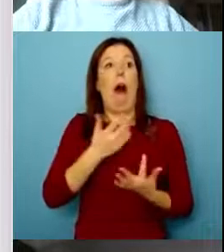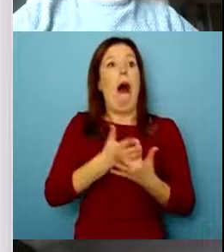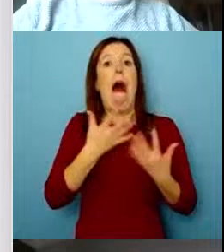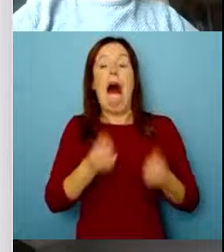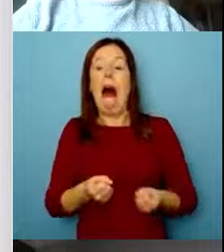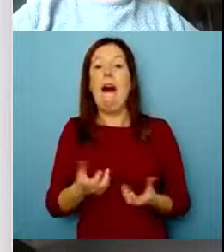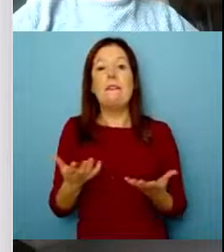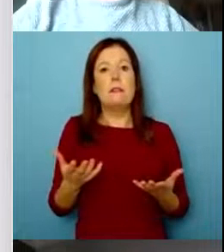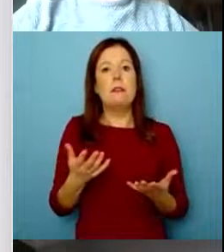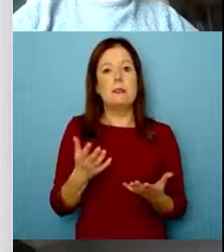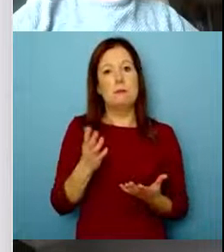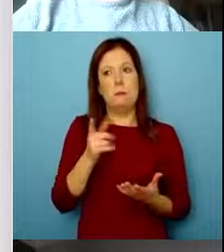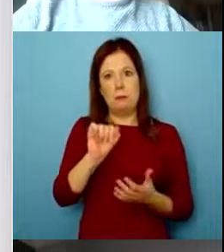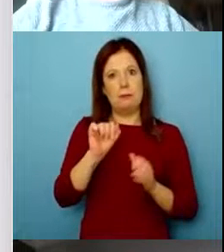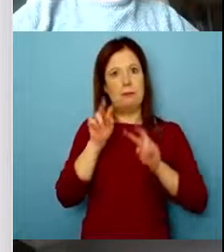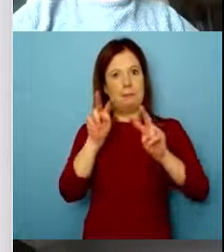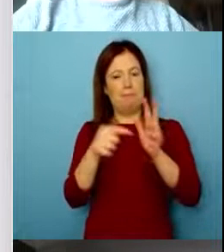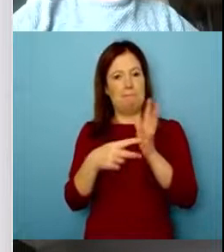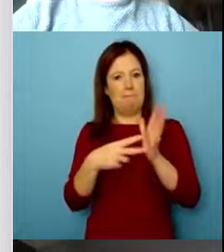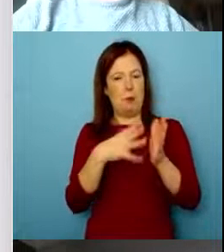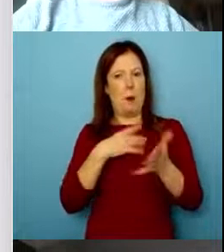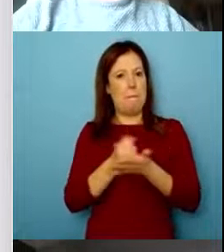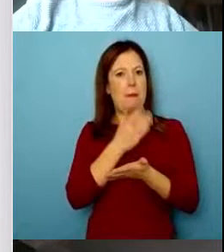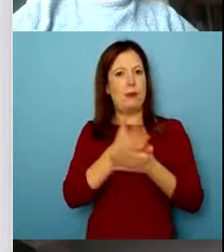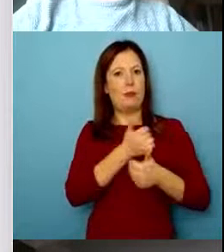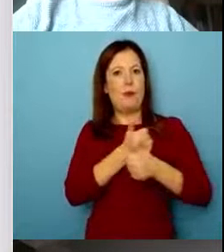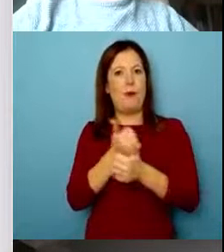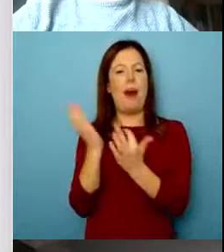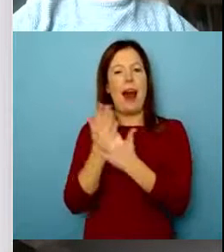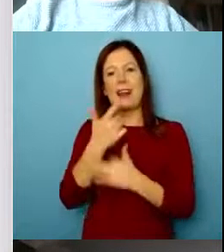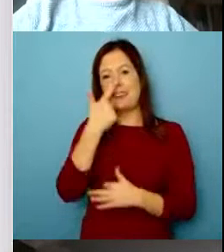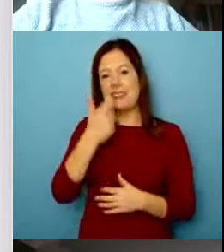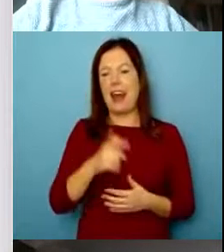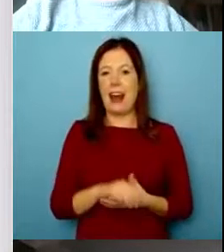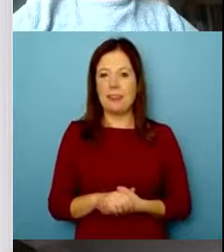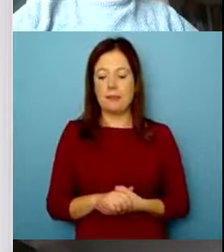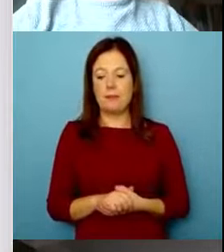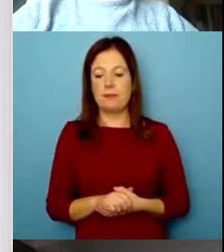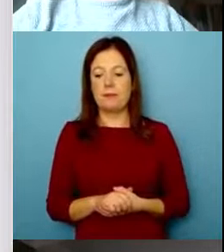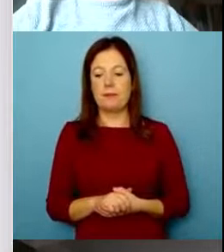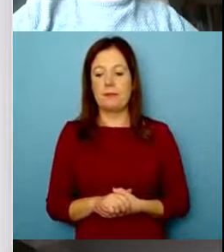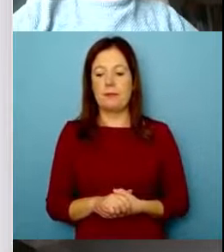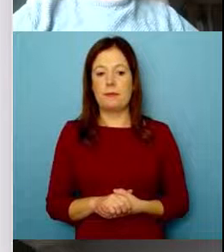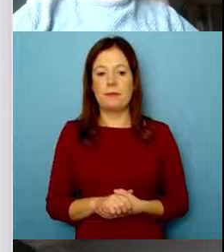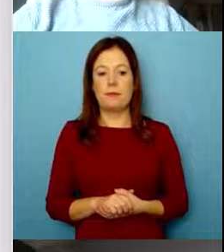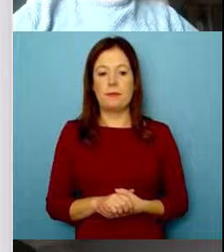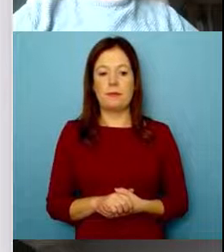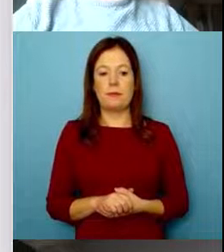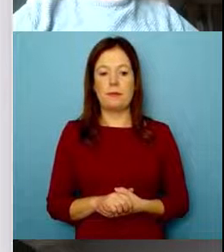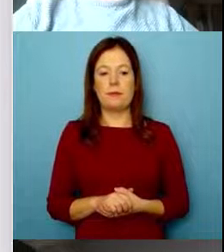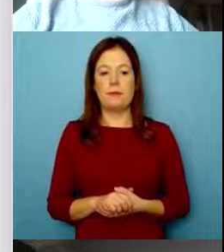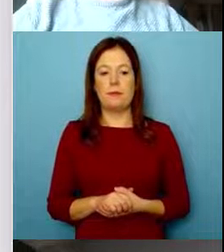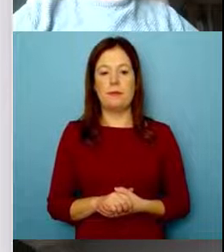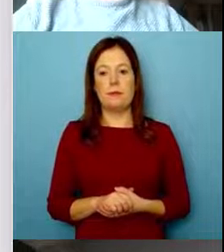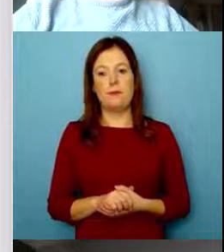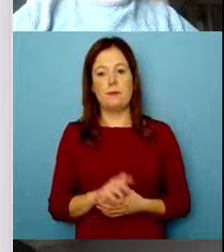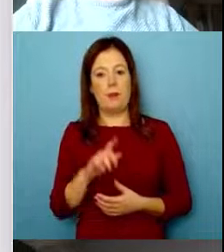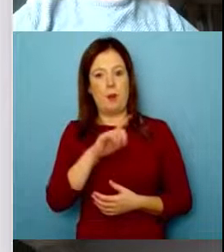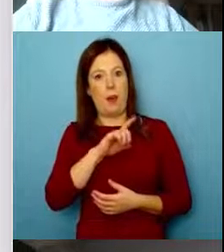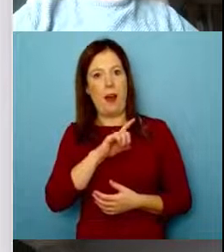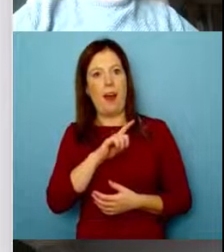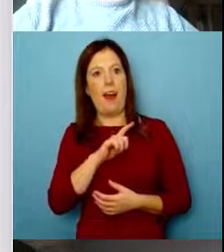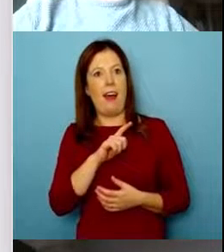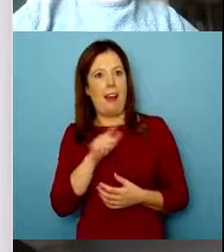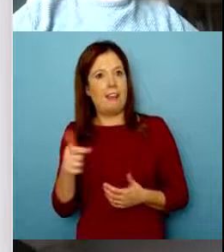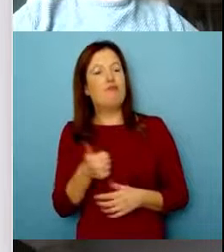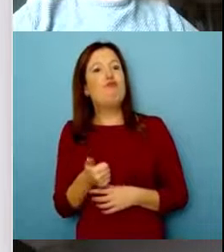to support their viewing habits and to enable them to browse independently and to get to the content that they appreciate and like